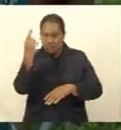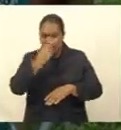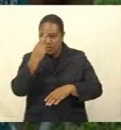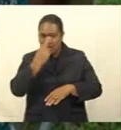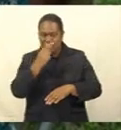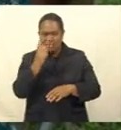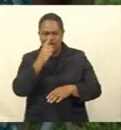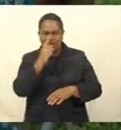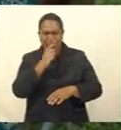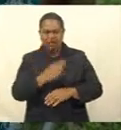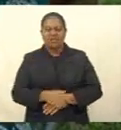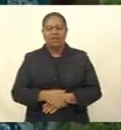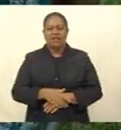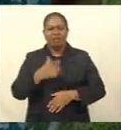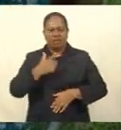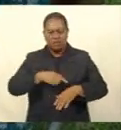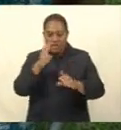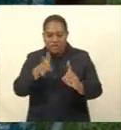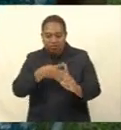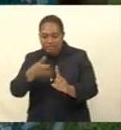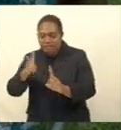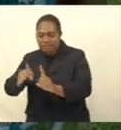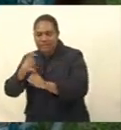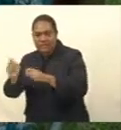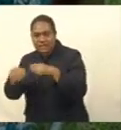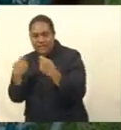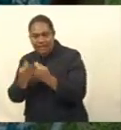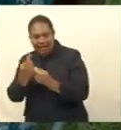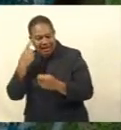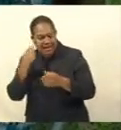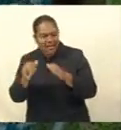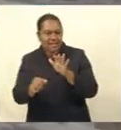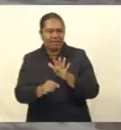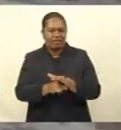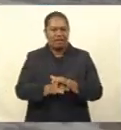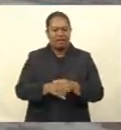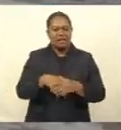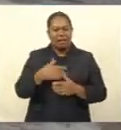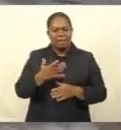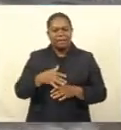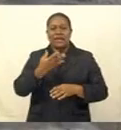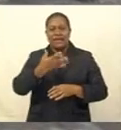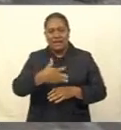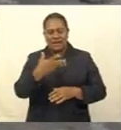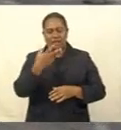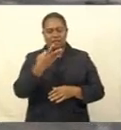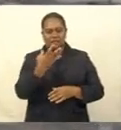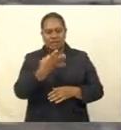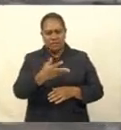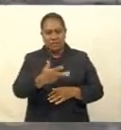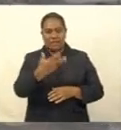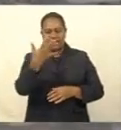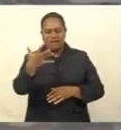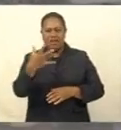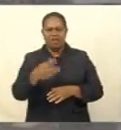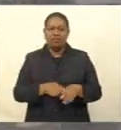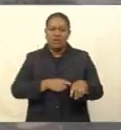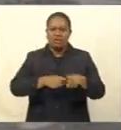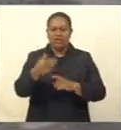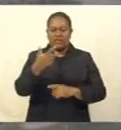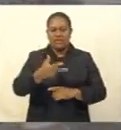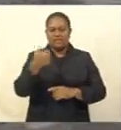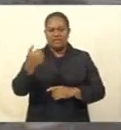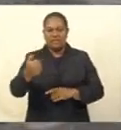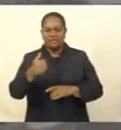is after the contact tracing teams have identified, screened and swabbed 95% of the